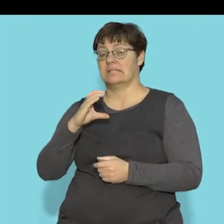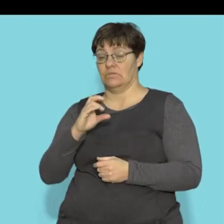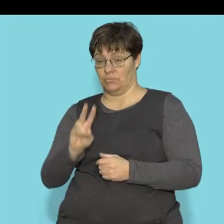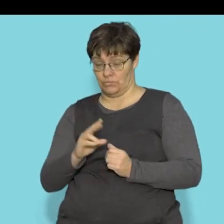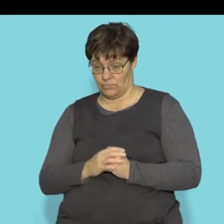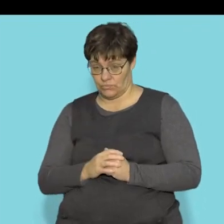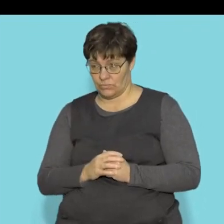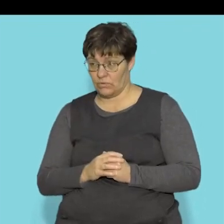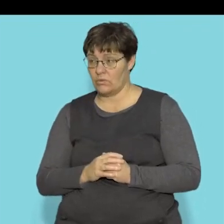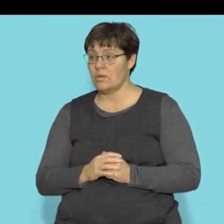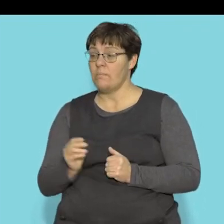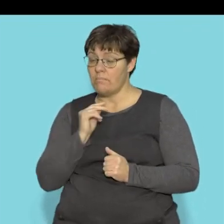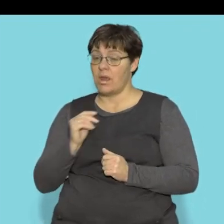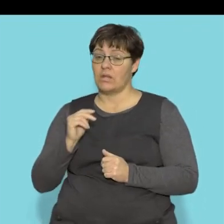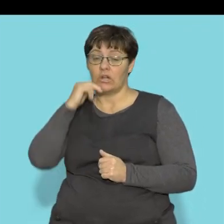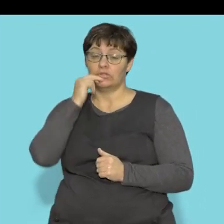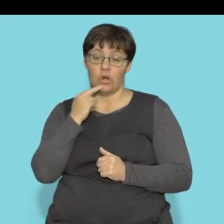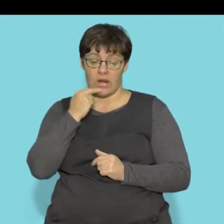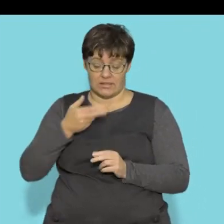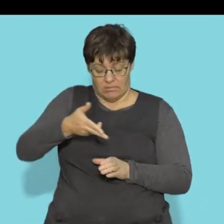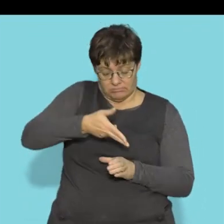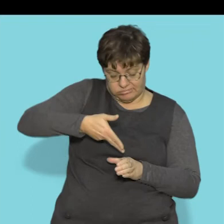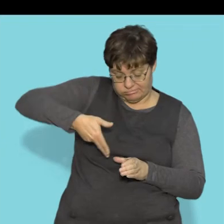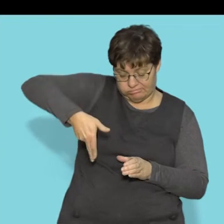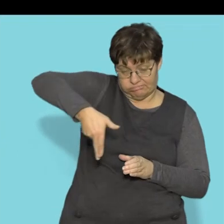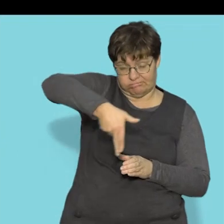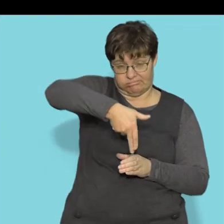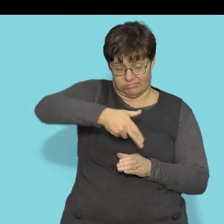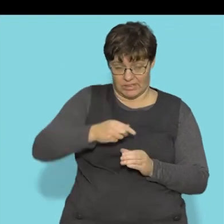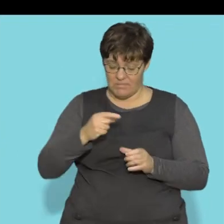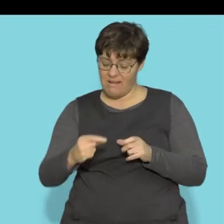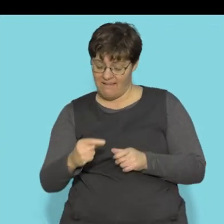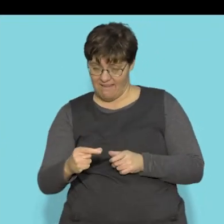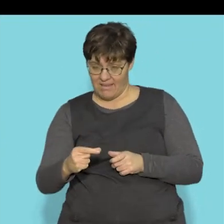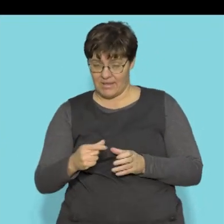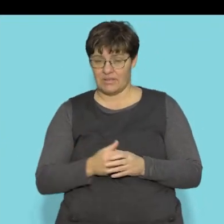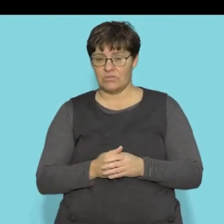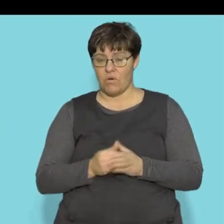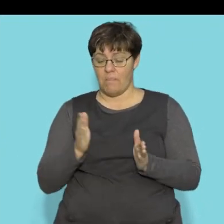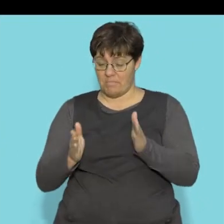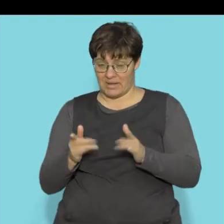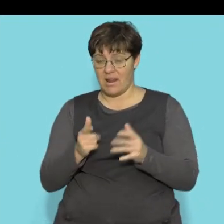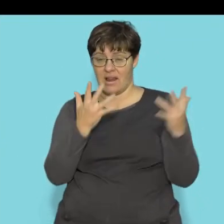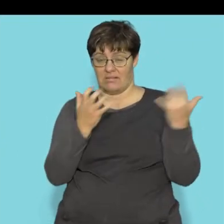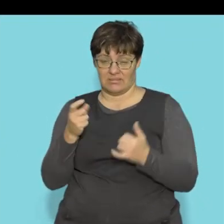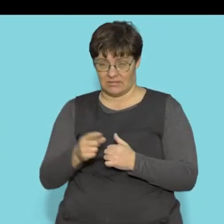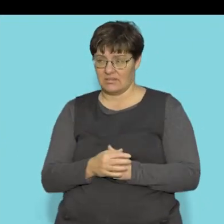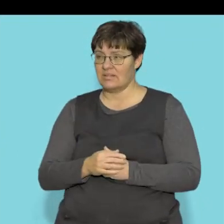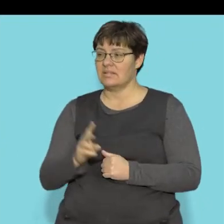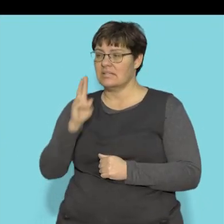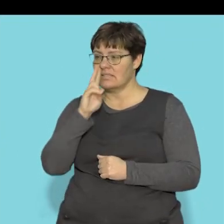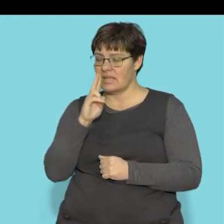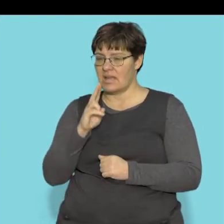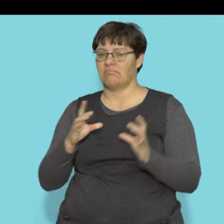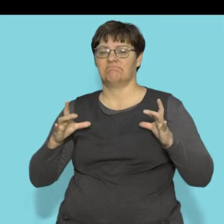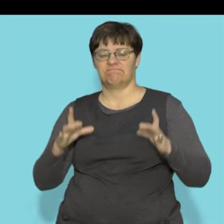cylinder on the inside, which is cylinder 2. So I'm filling chocolate in between the two cylinders. So I'm not counting this middle space. So